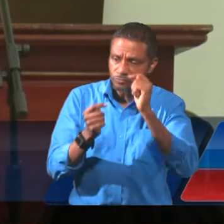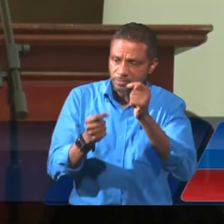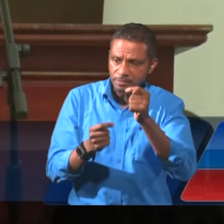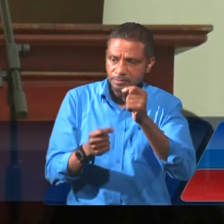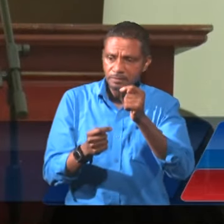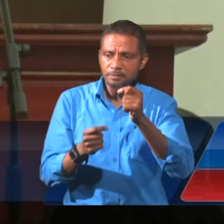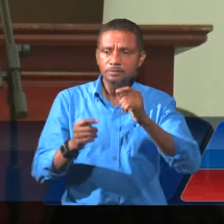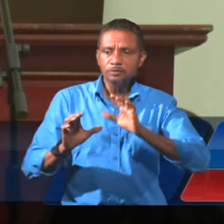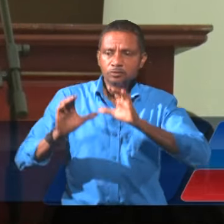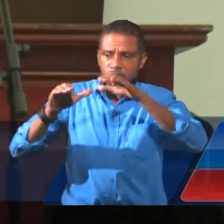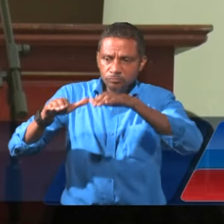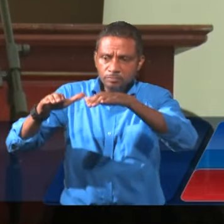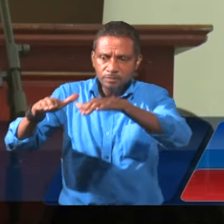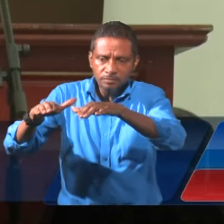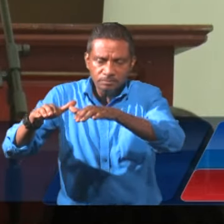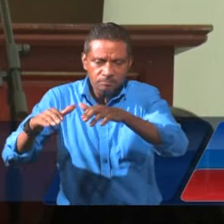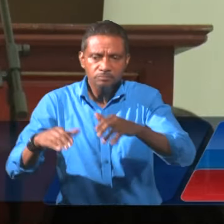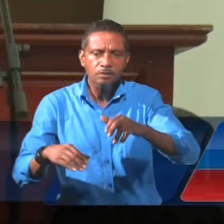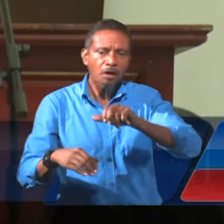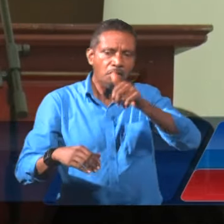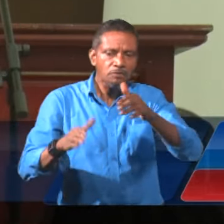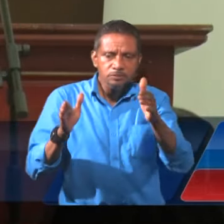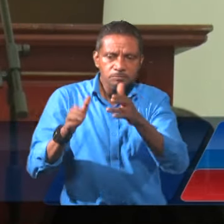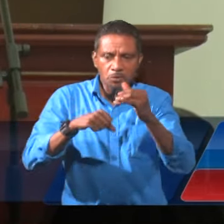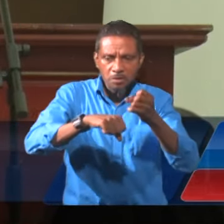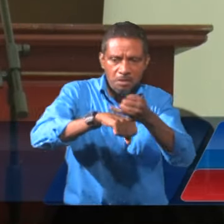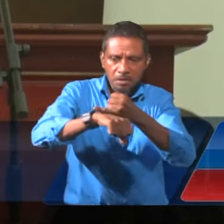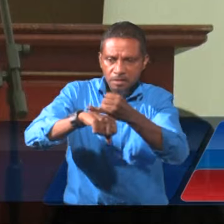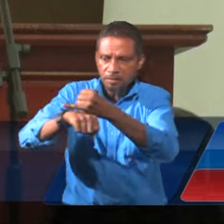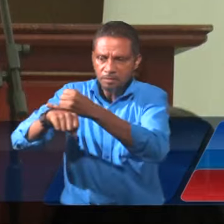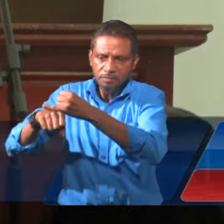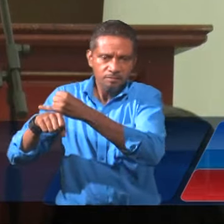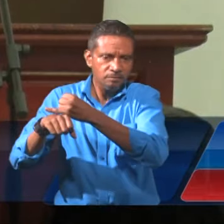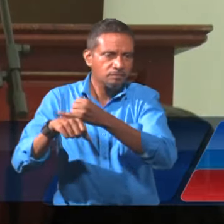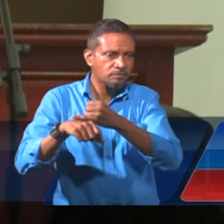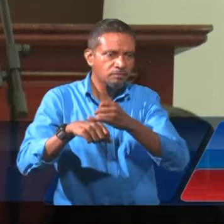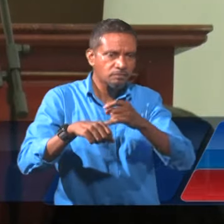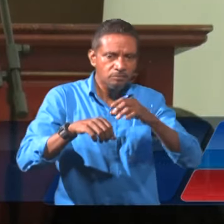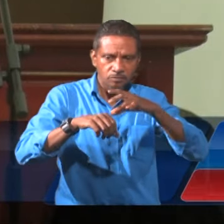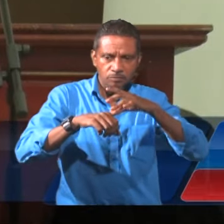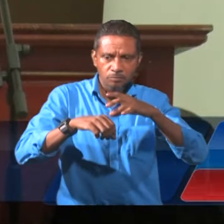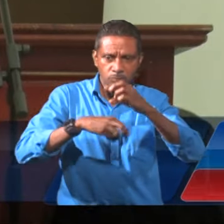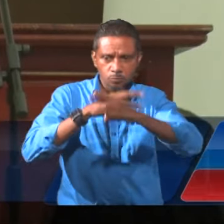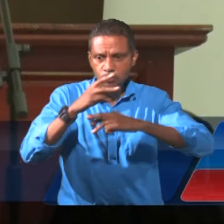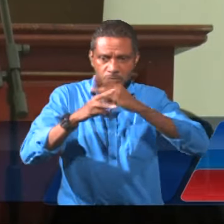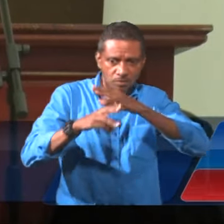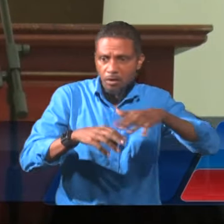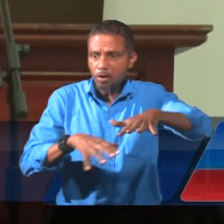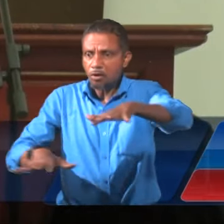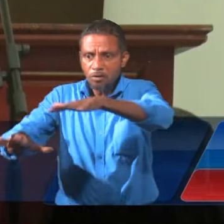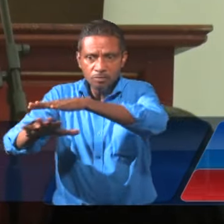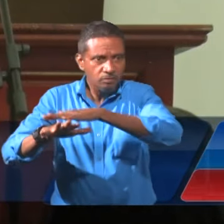the Caribbean, and all small islands, developing states around the world suffer